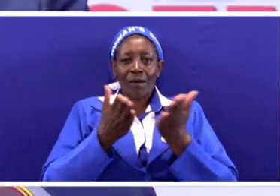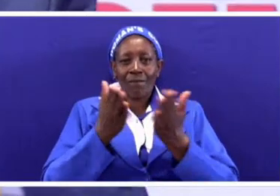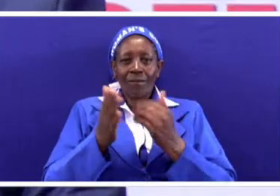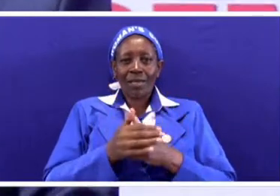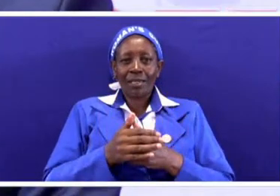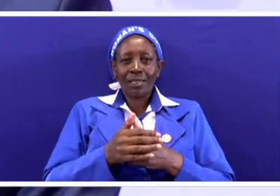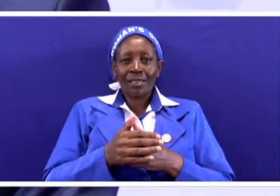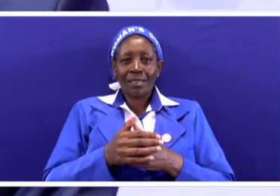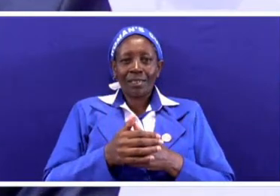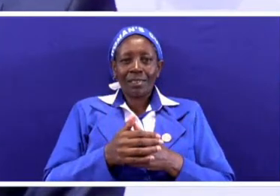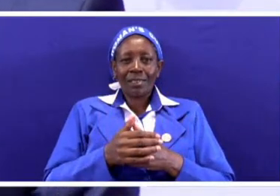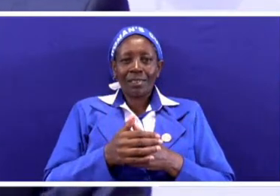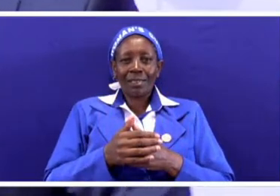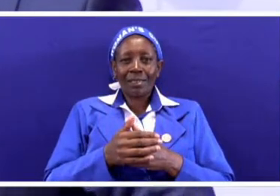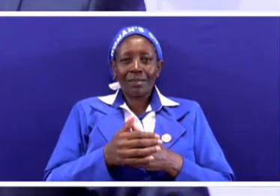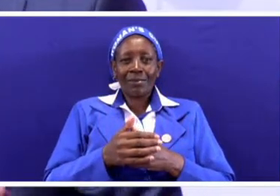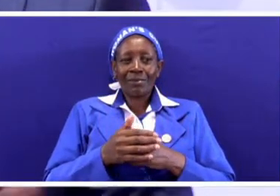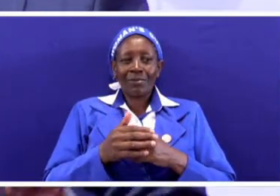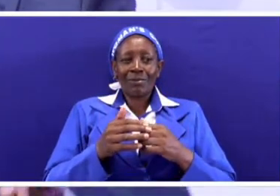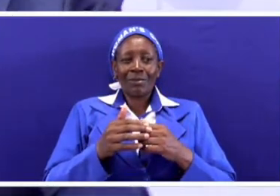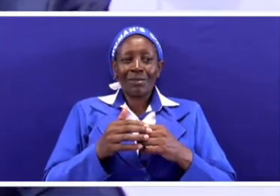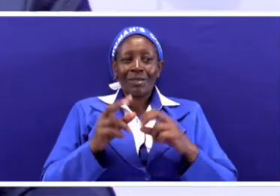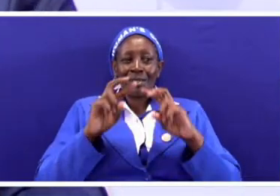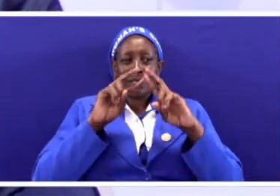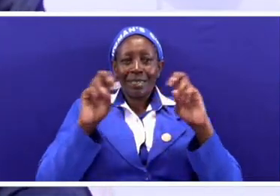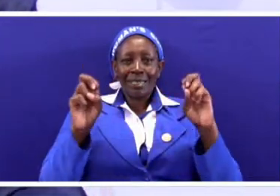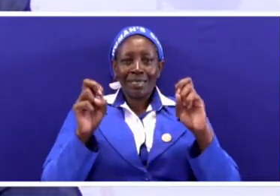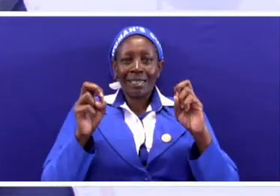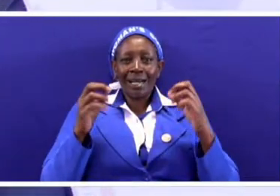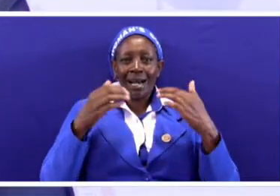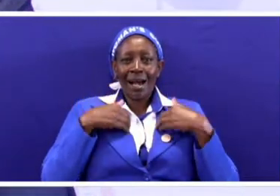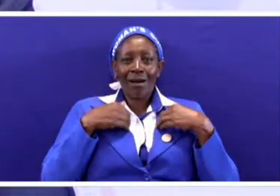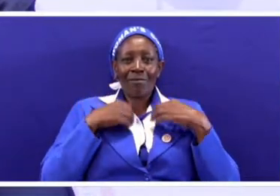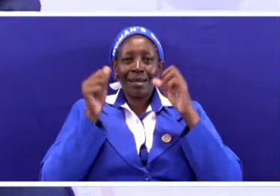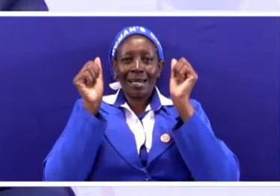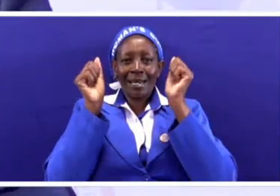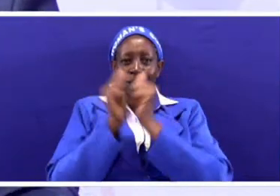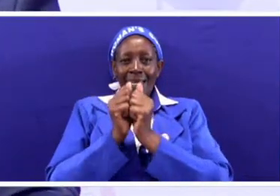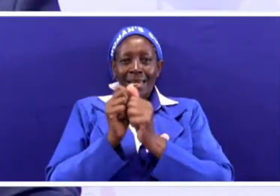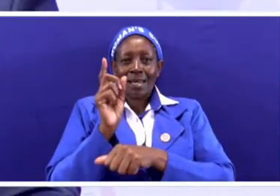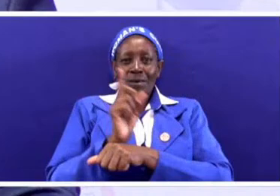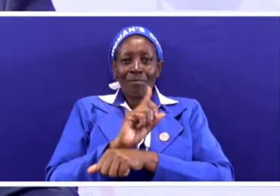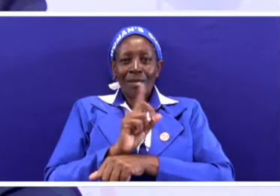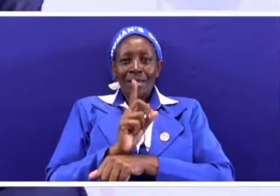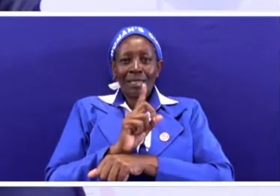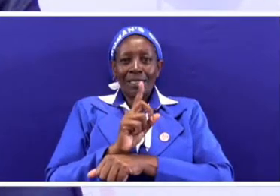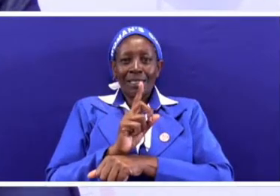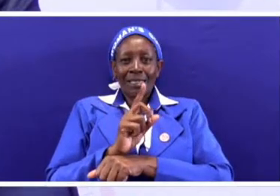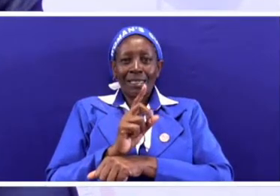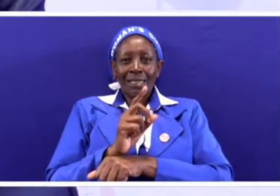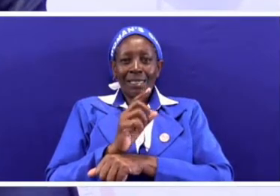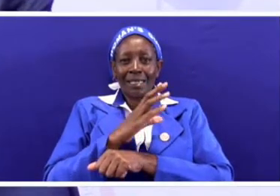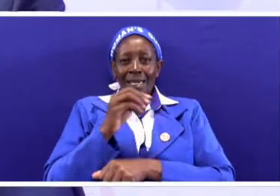aside, I would want to seek you indulgence that we have like 10 minutes and do a